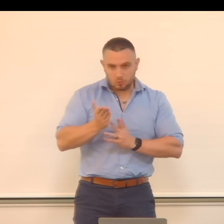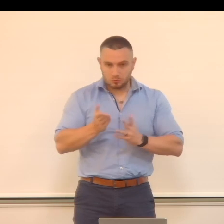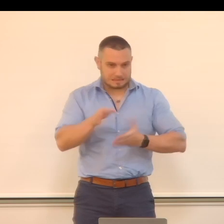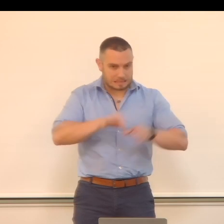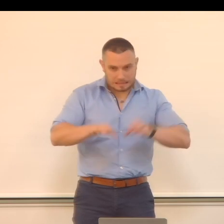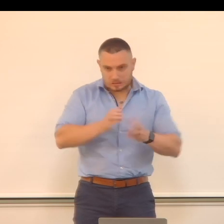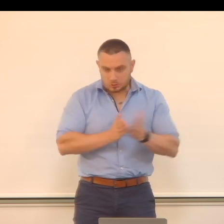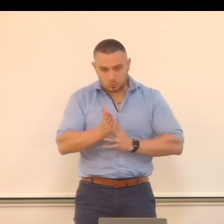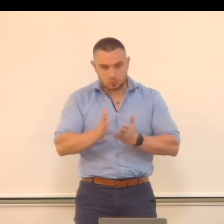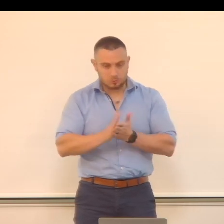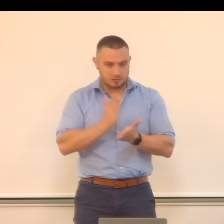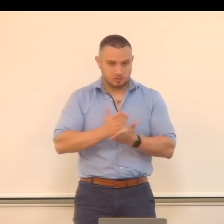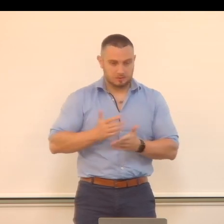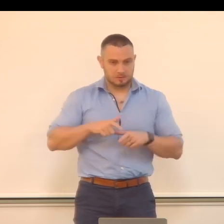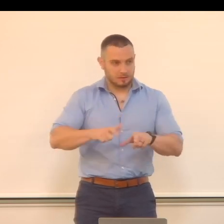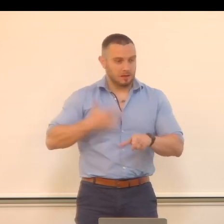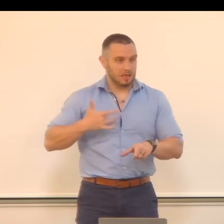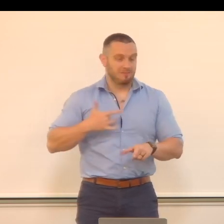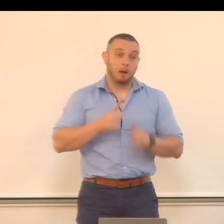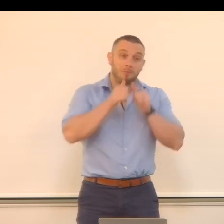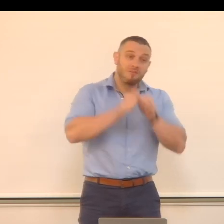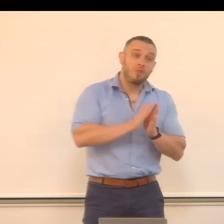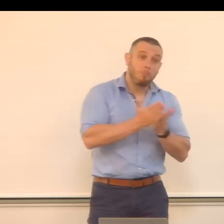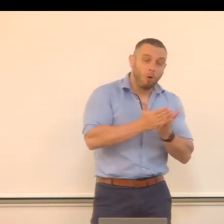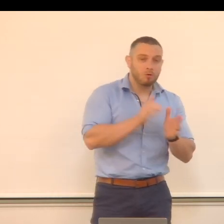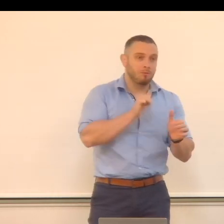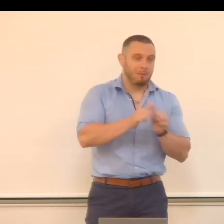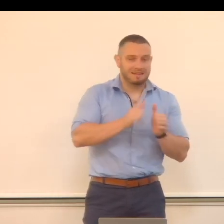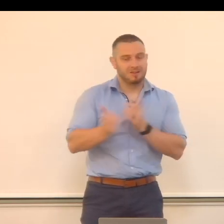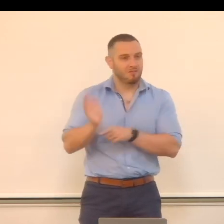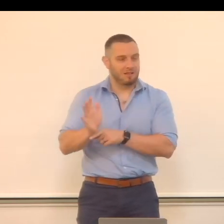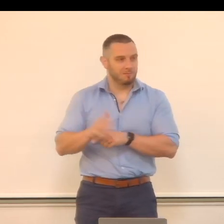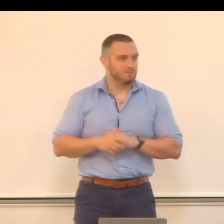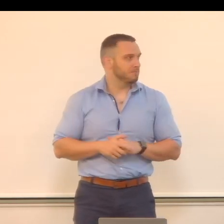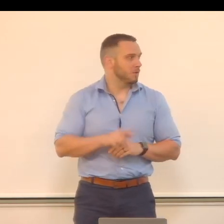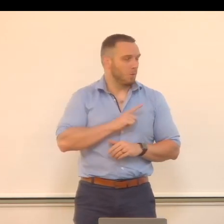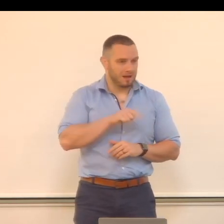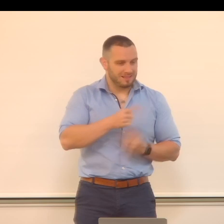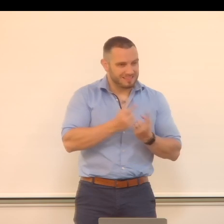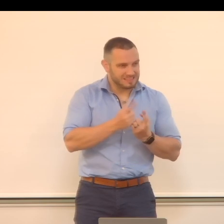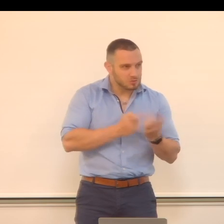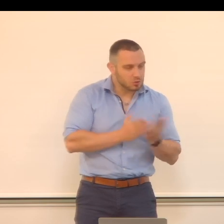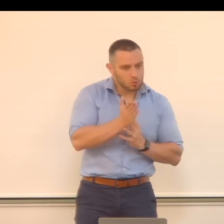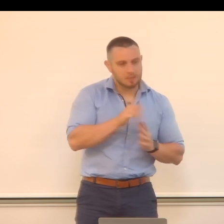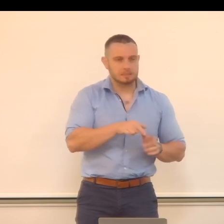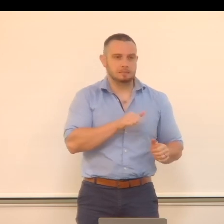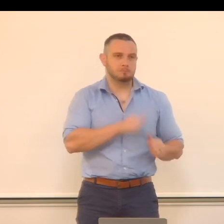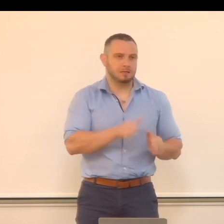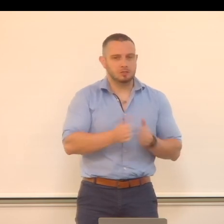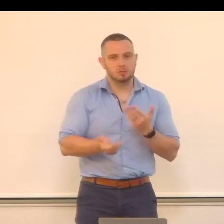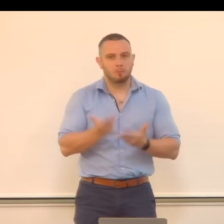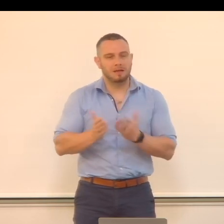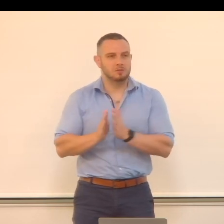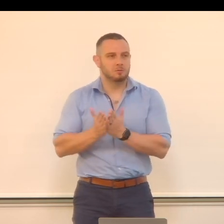out of that. I love the book much better than the movie, because what he goes through is much better than the movie. I was